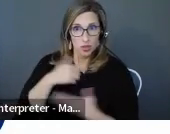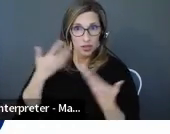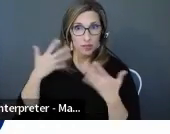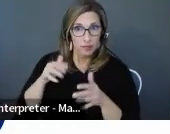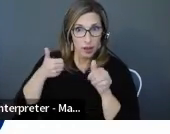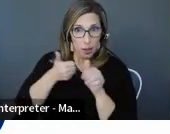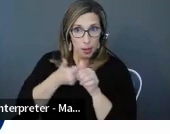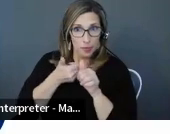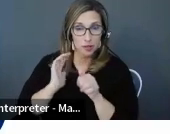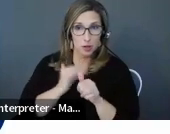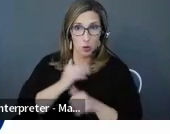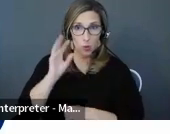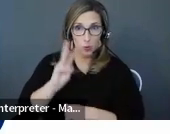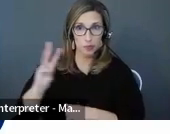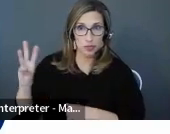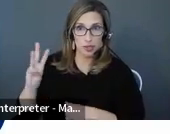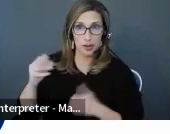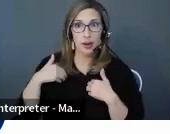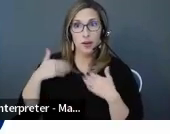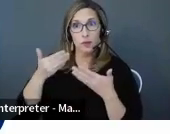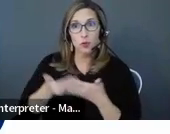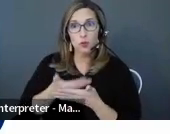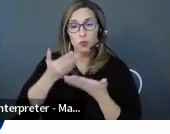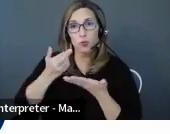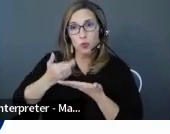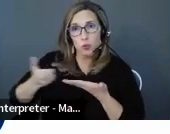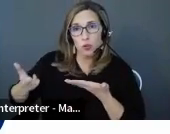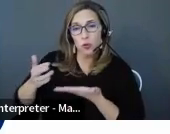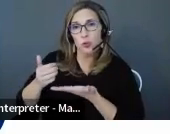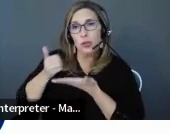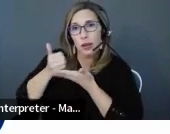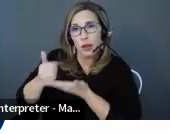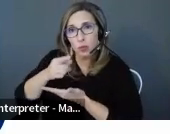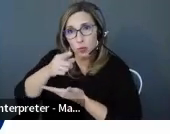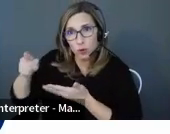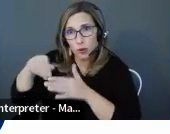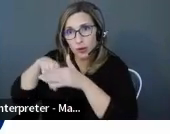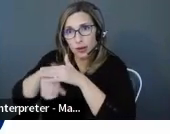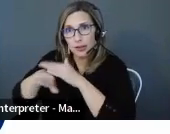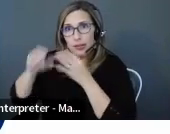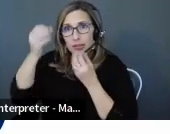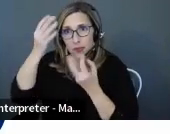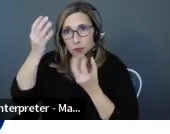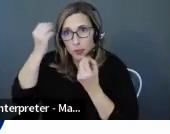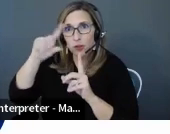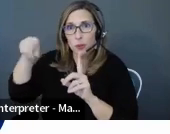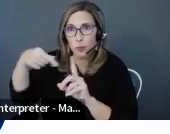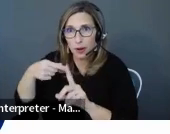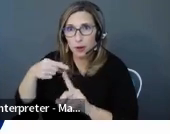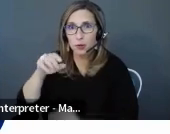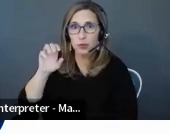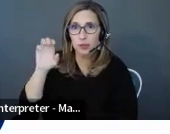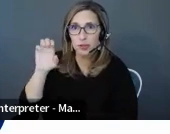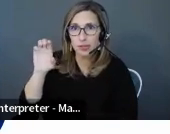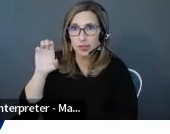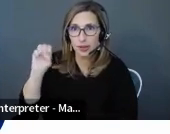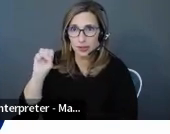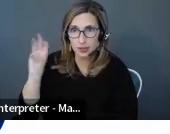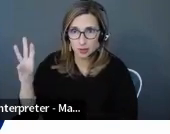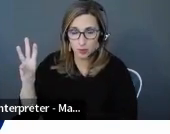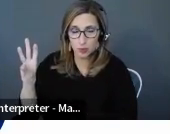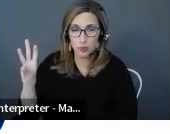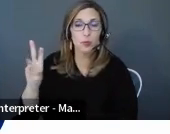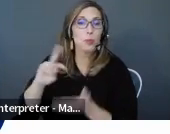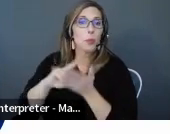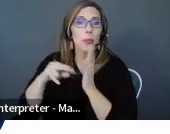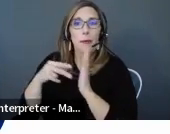few new resources that will make it easier for you all to access information about the CSW. This includes all updated